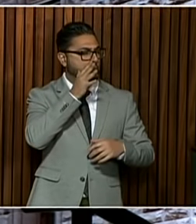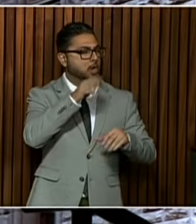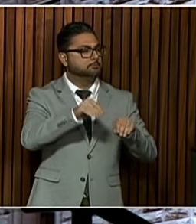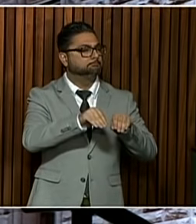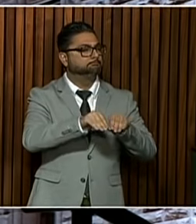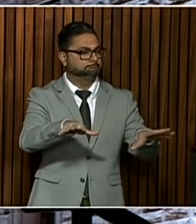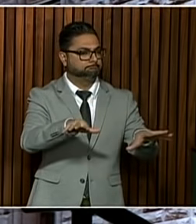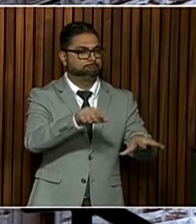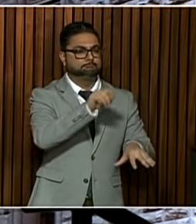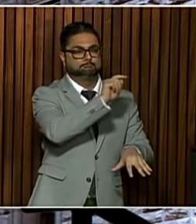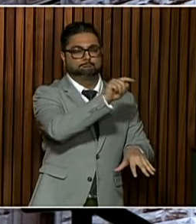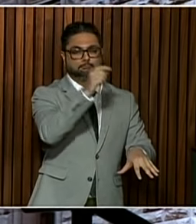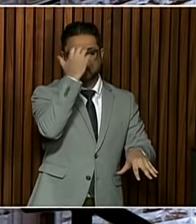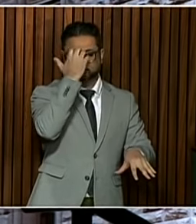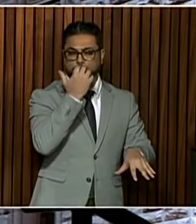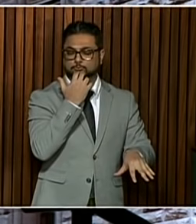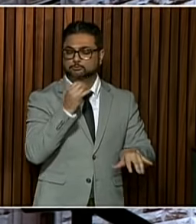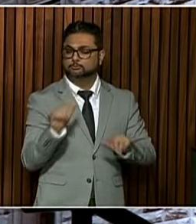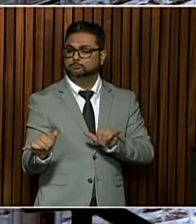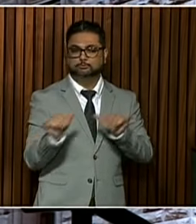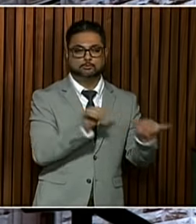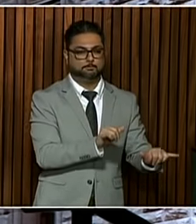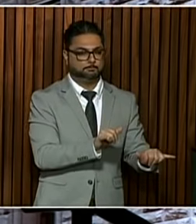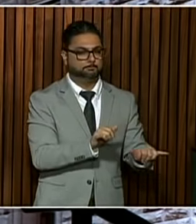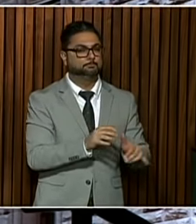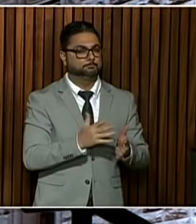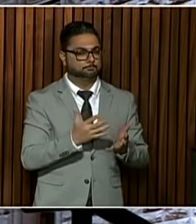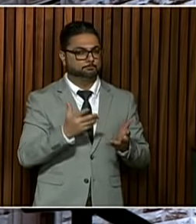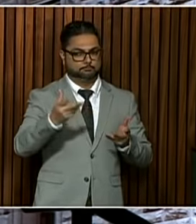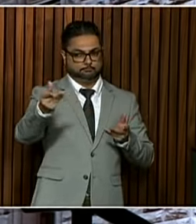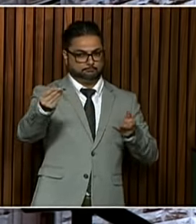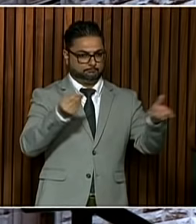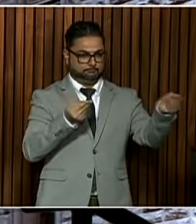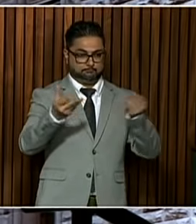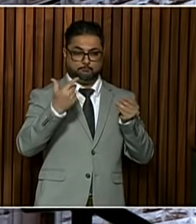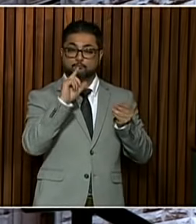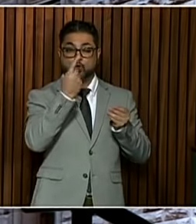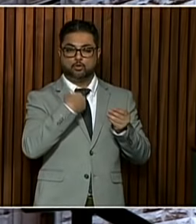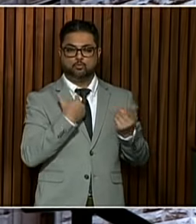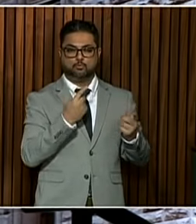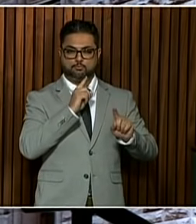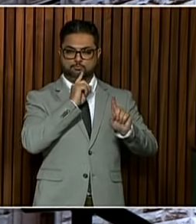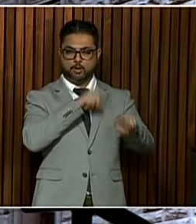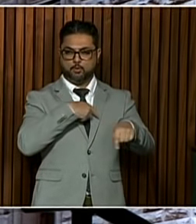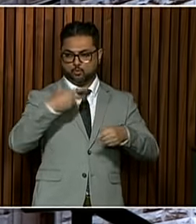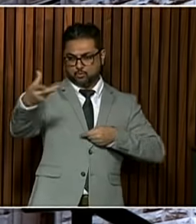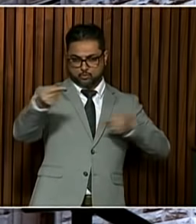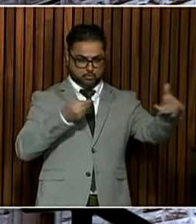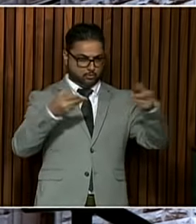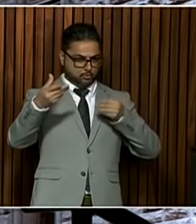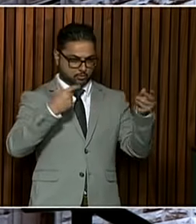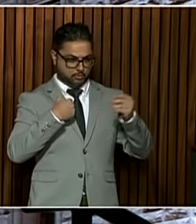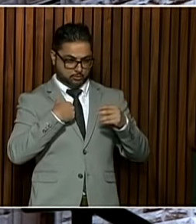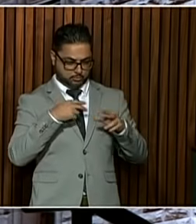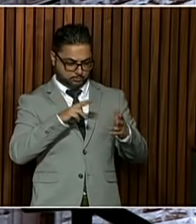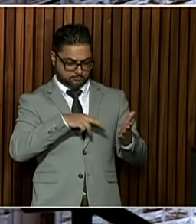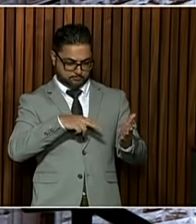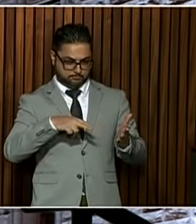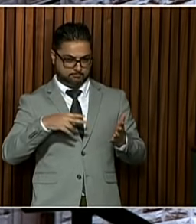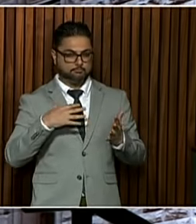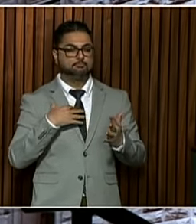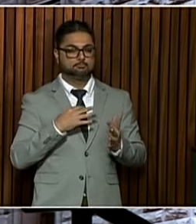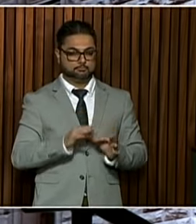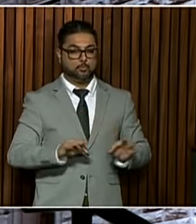If there are cases, they don't all present equally throughout, and so part of that is to ascertain if one hospital is